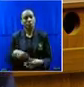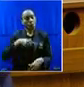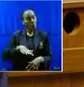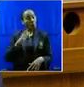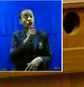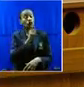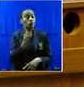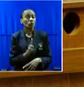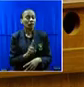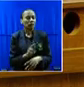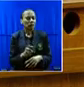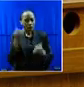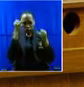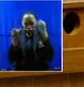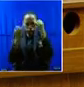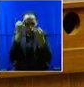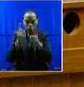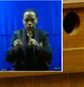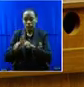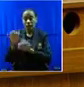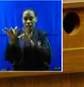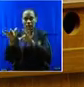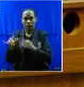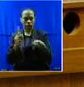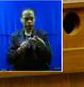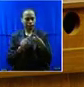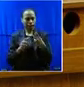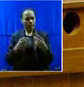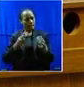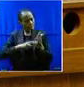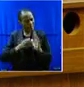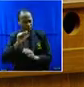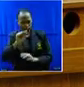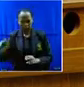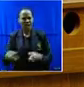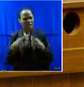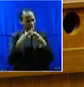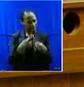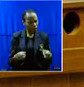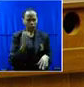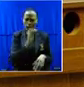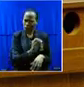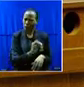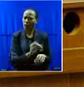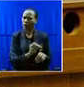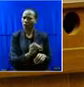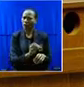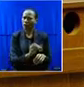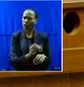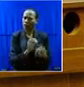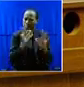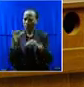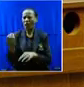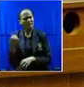considerable creativity as well as the initiative and institutional resources that exist in our